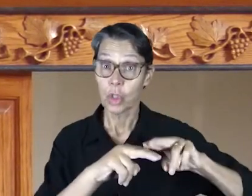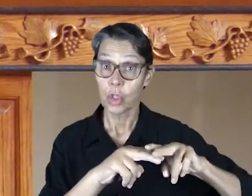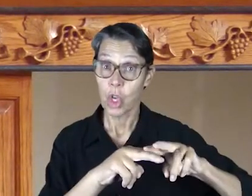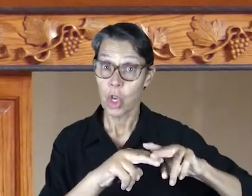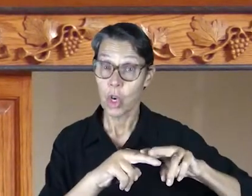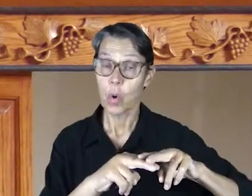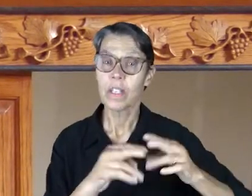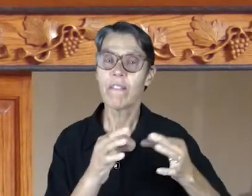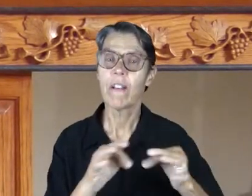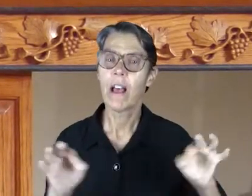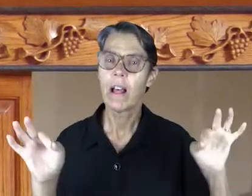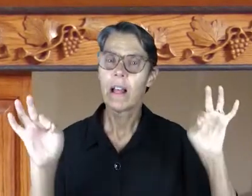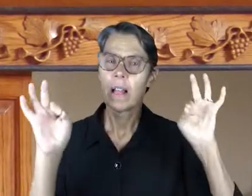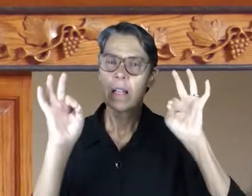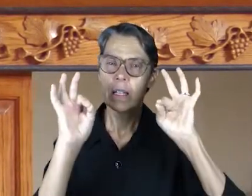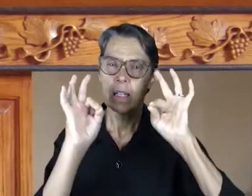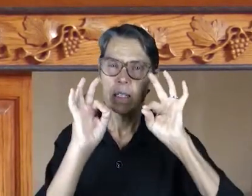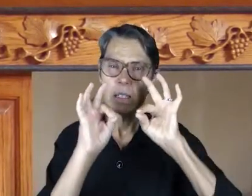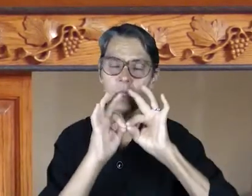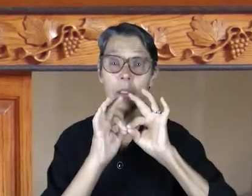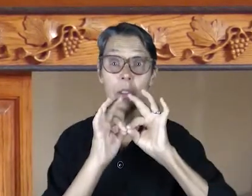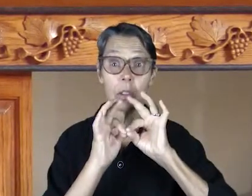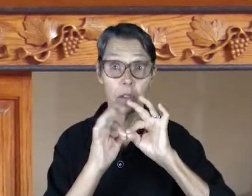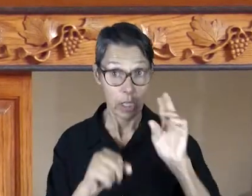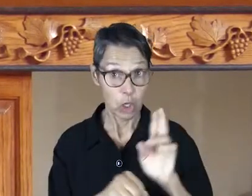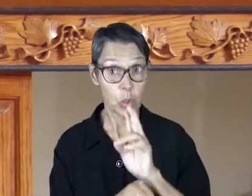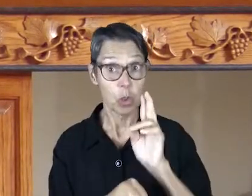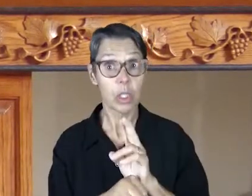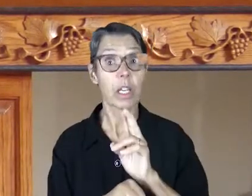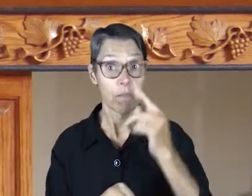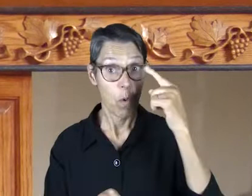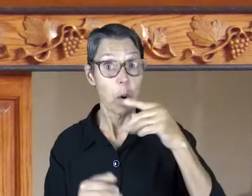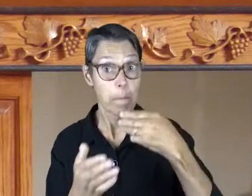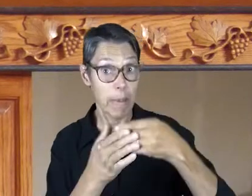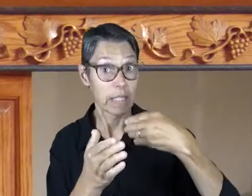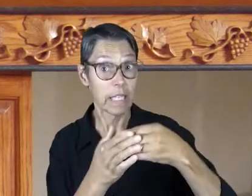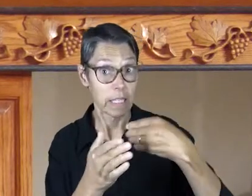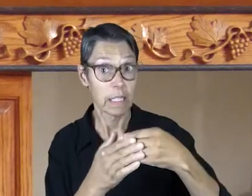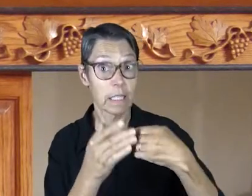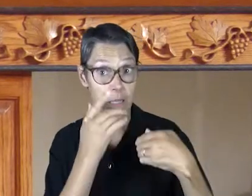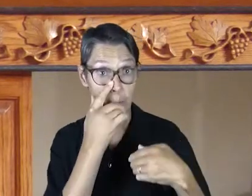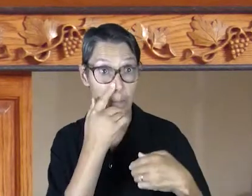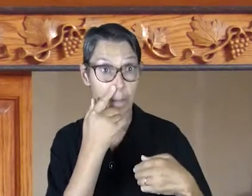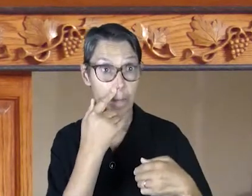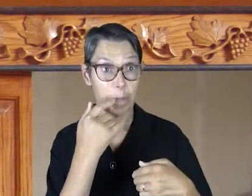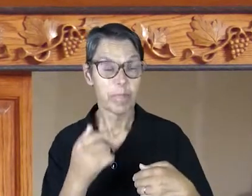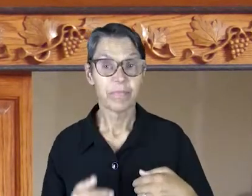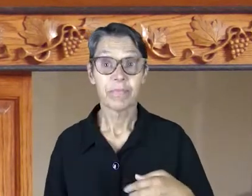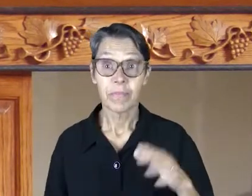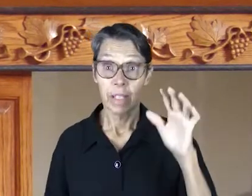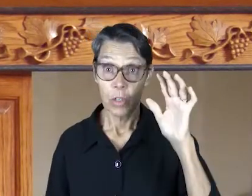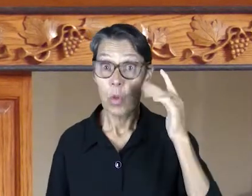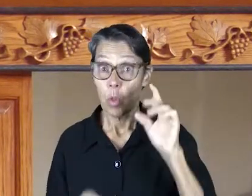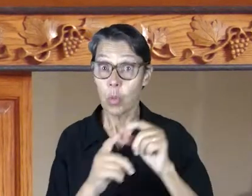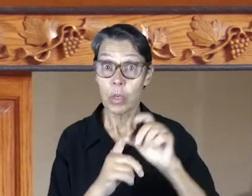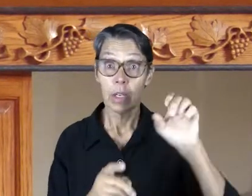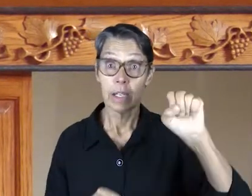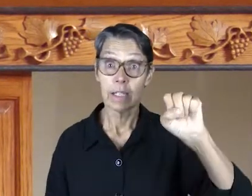so important that it was often used as a way of paying someone. That's actually where we get the word